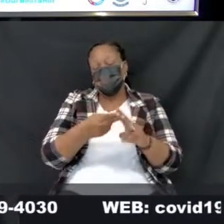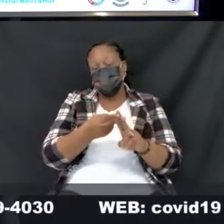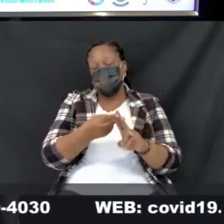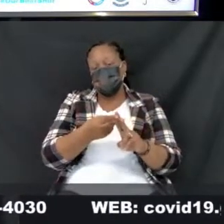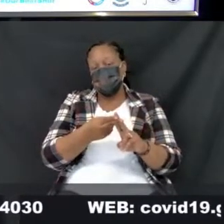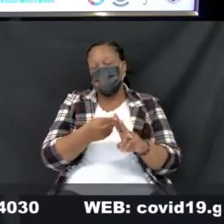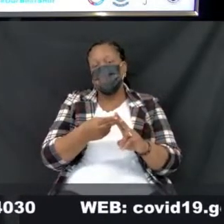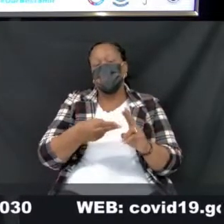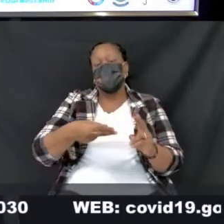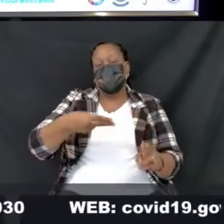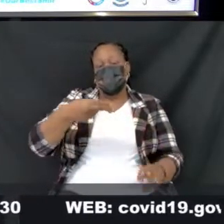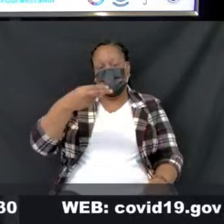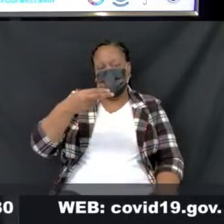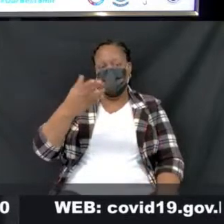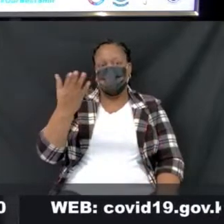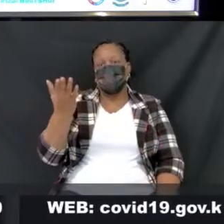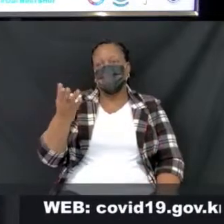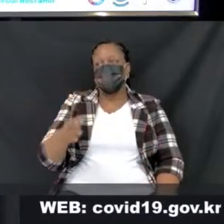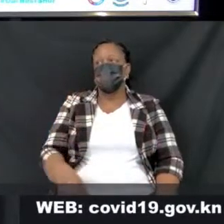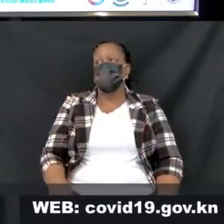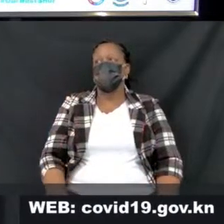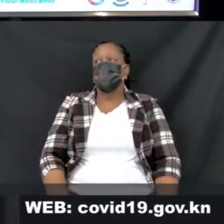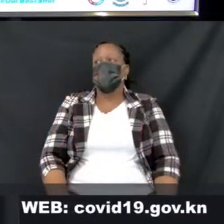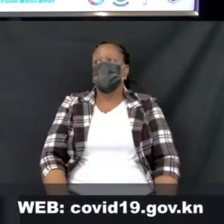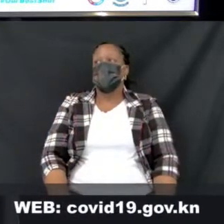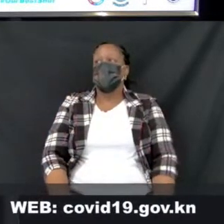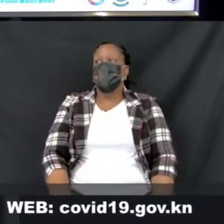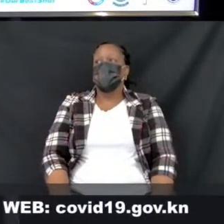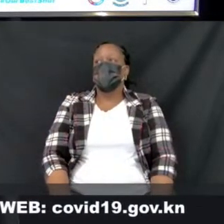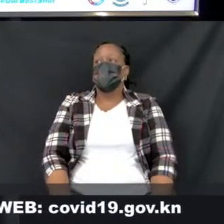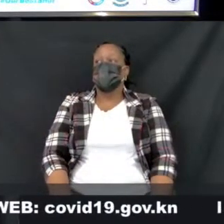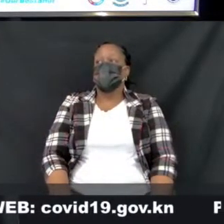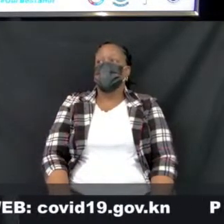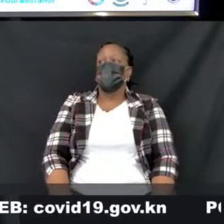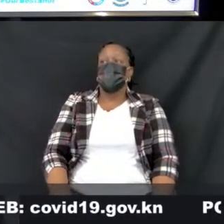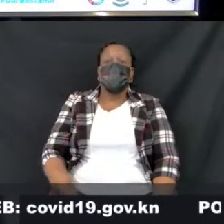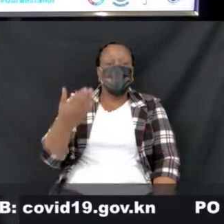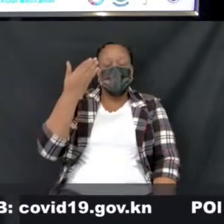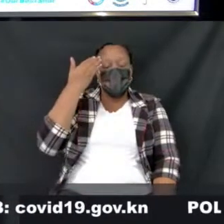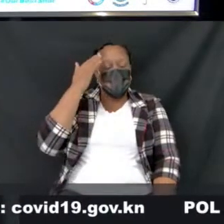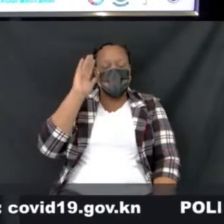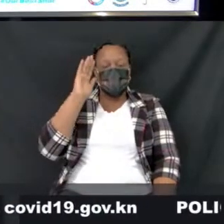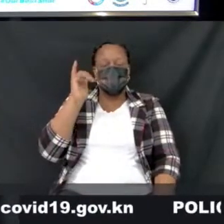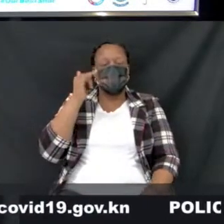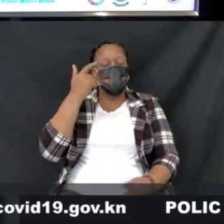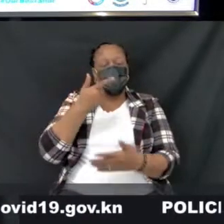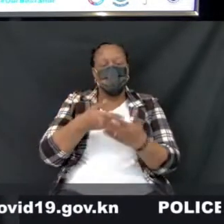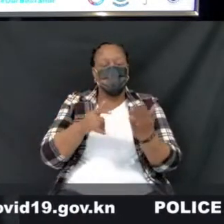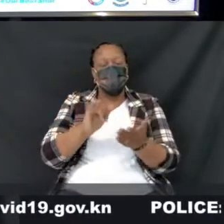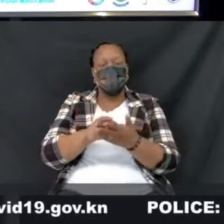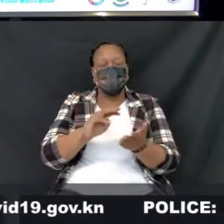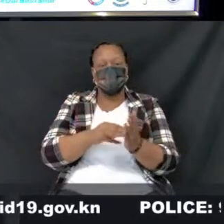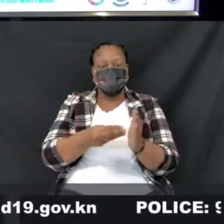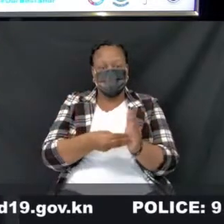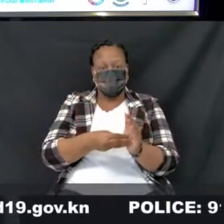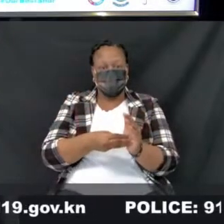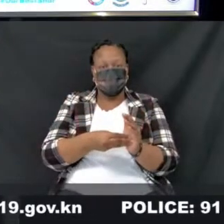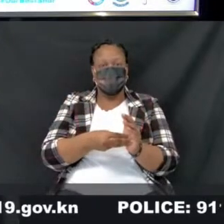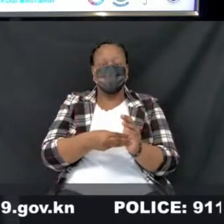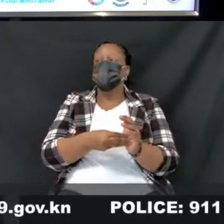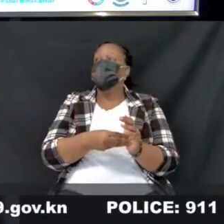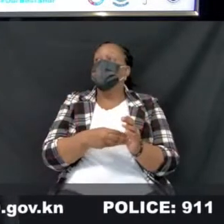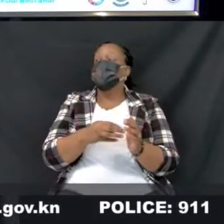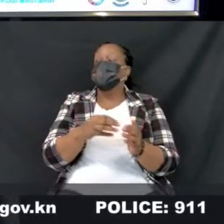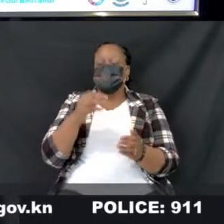the threshold of the positivity rate percentage in St. Kitts and Nevis. It is our understanding,